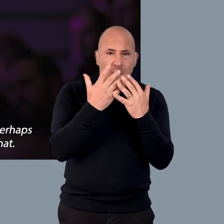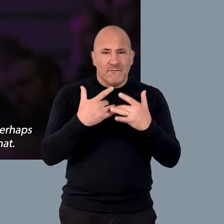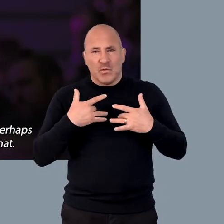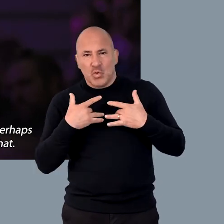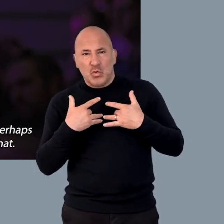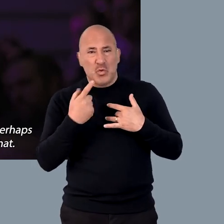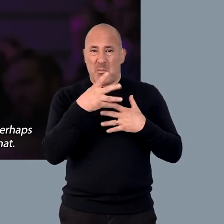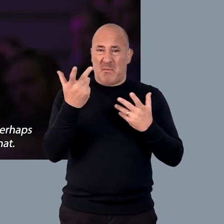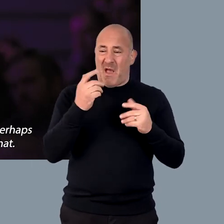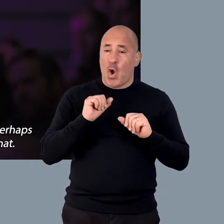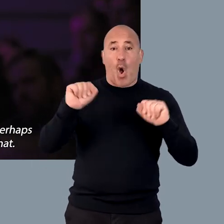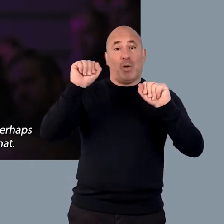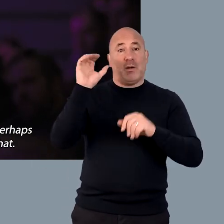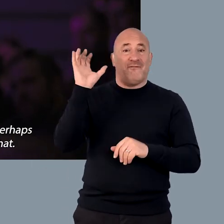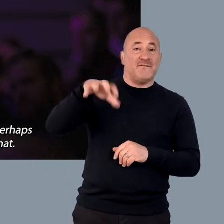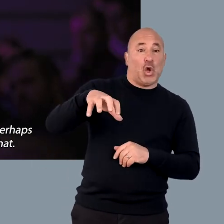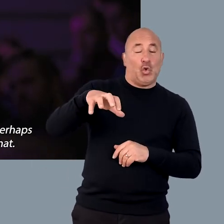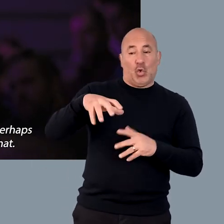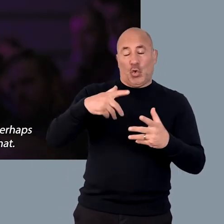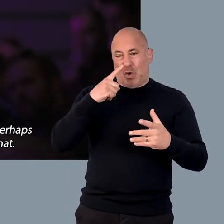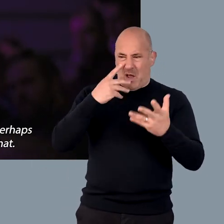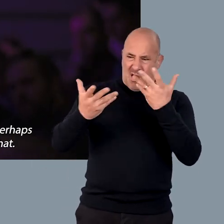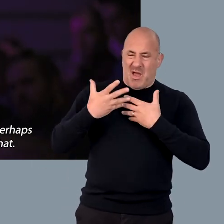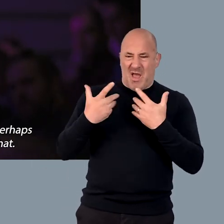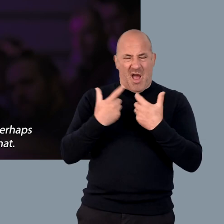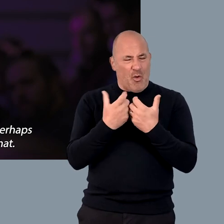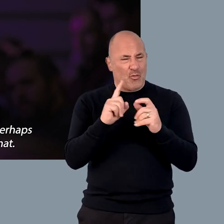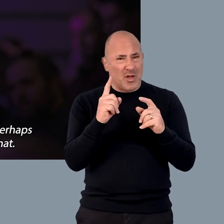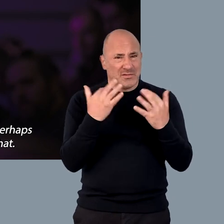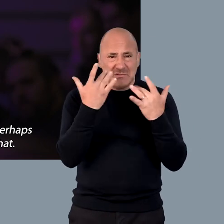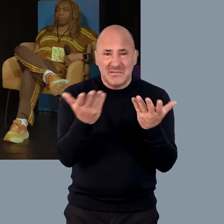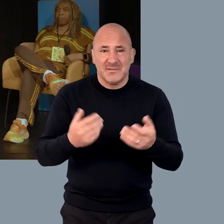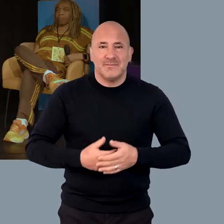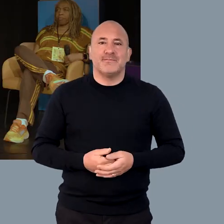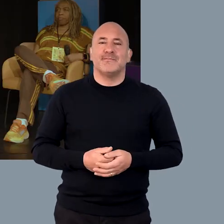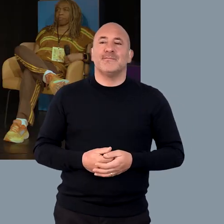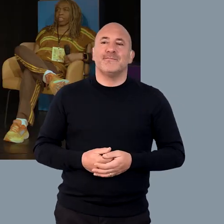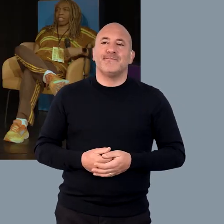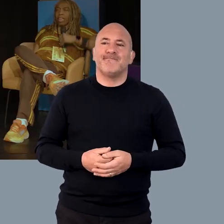and thoughts that you or anyone else who perhaps might run a building um has to offer about that